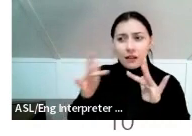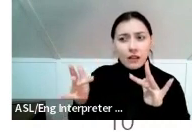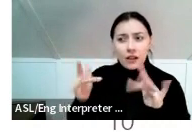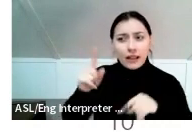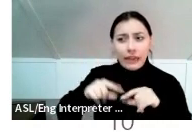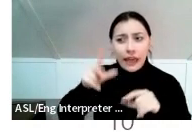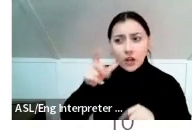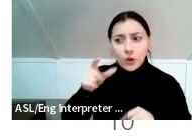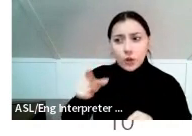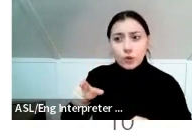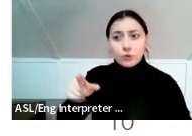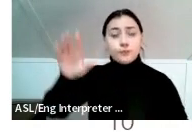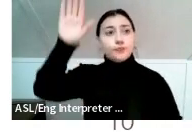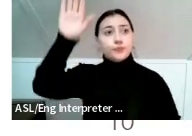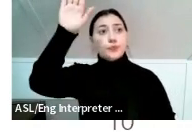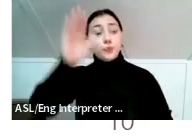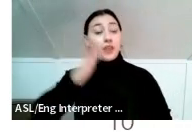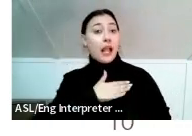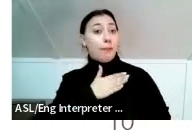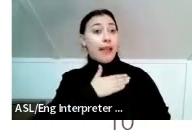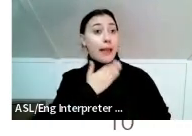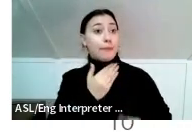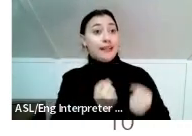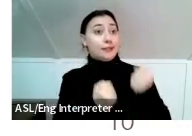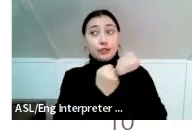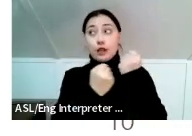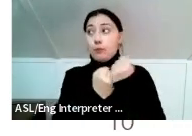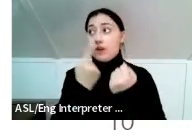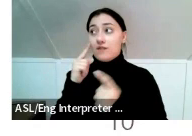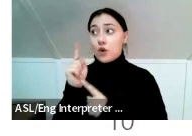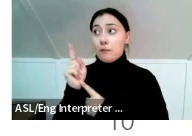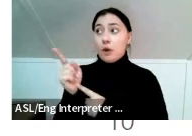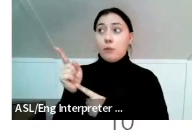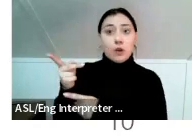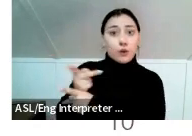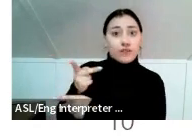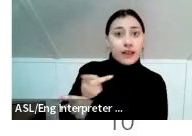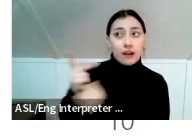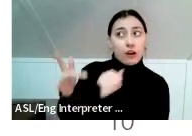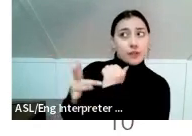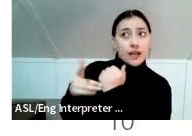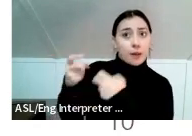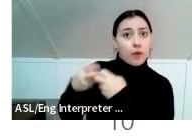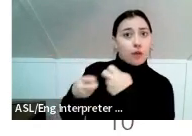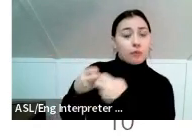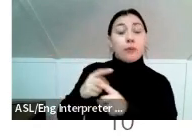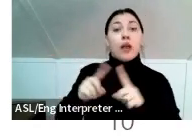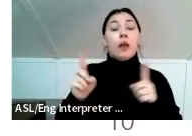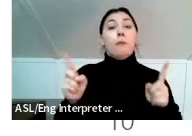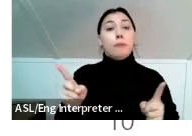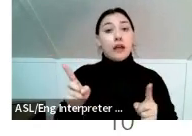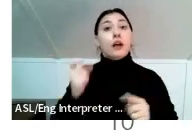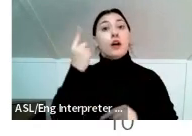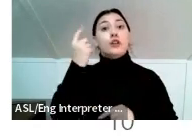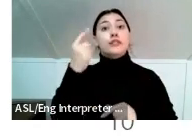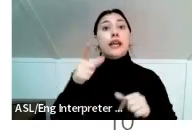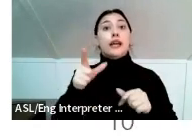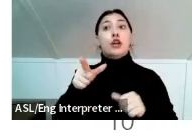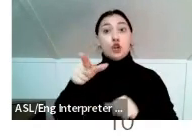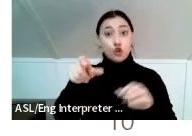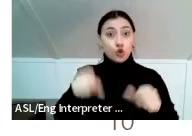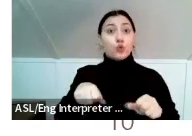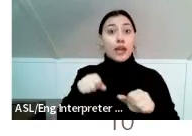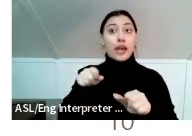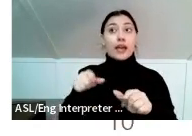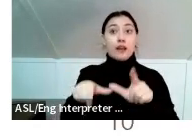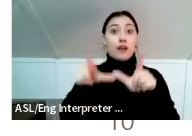I am happy to pick up the answer for the moment while we work on that tech issue. So renewable for up to 5 years means that if you're awarded in year